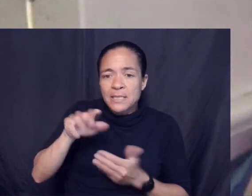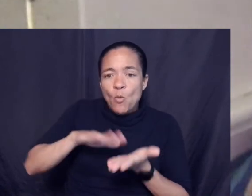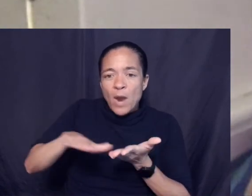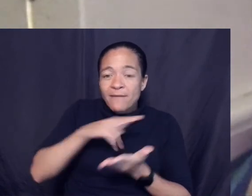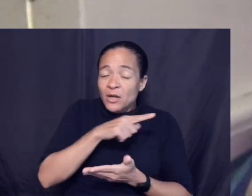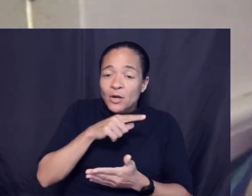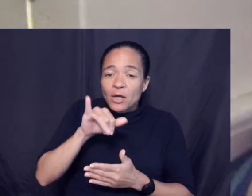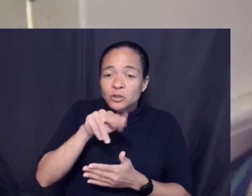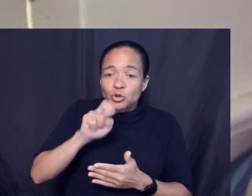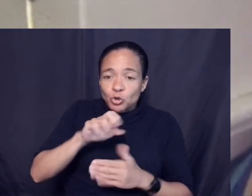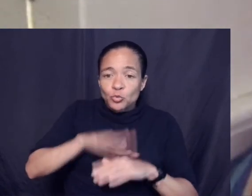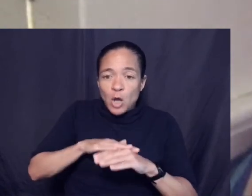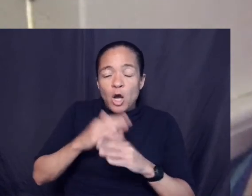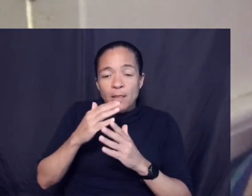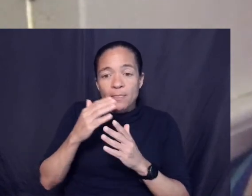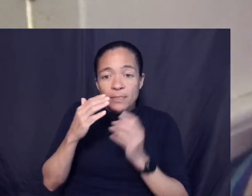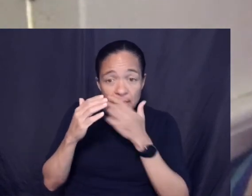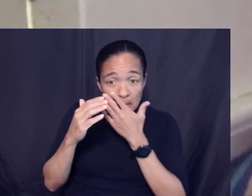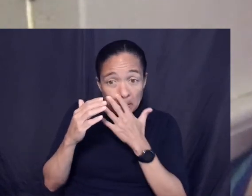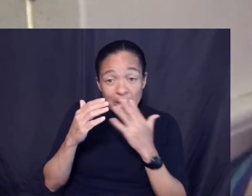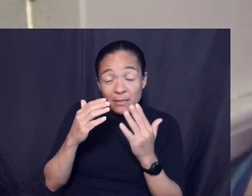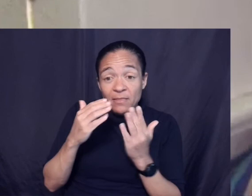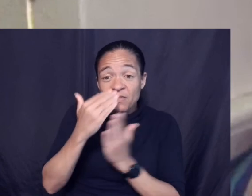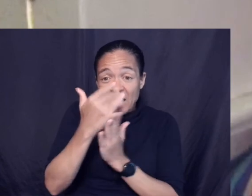she was 6 months old, and she's still